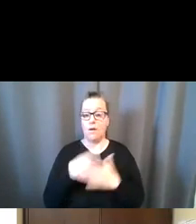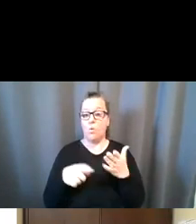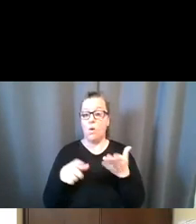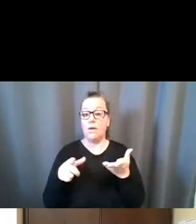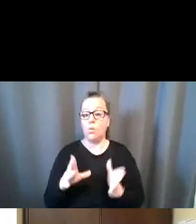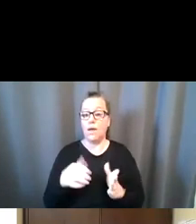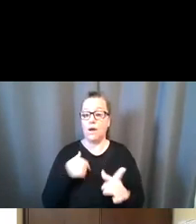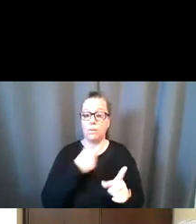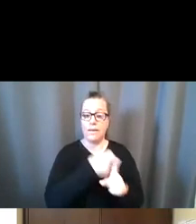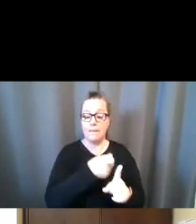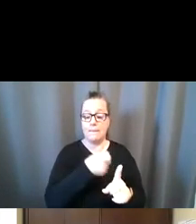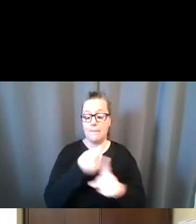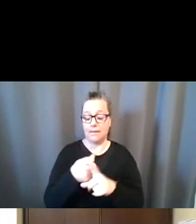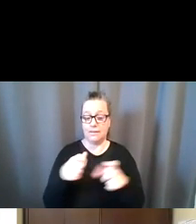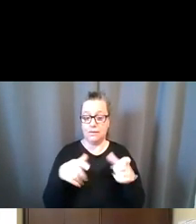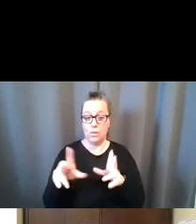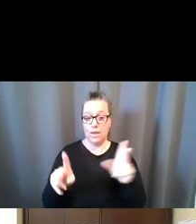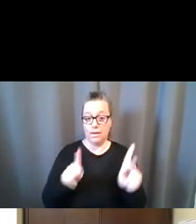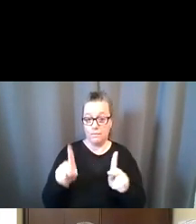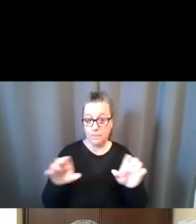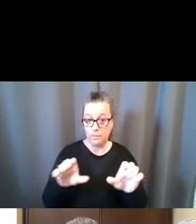we impacting the way people do their jobs?